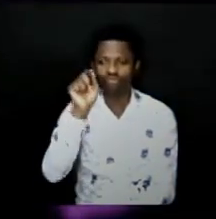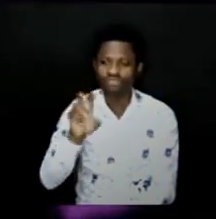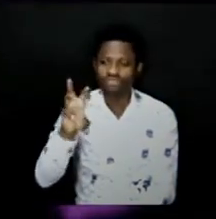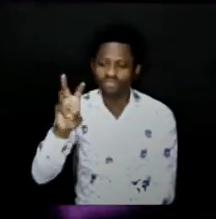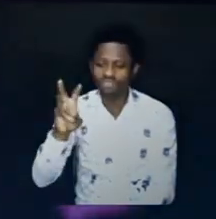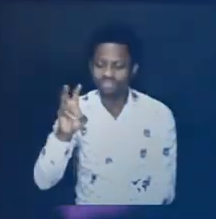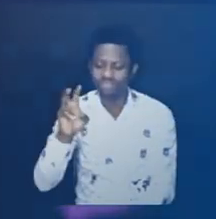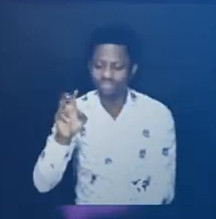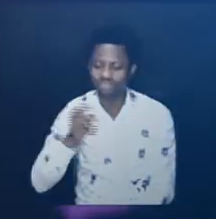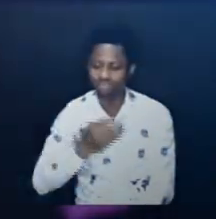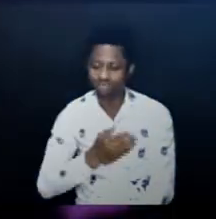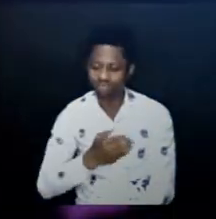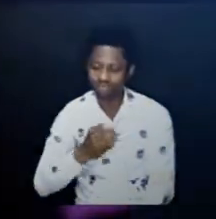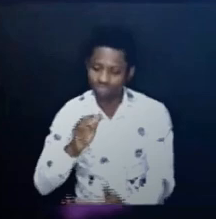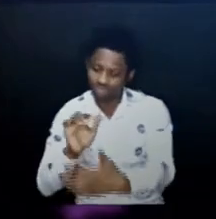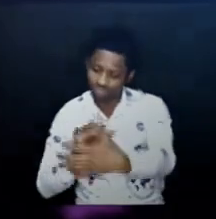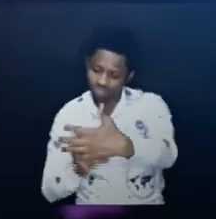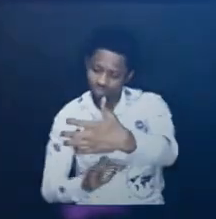Psalm 122 from 6 to 8.